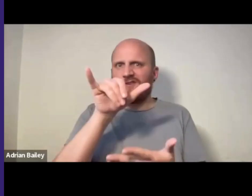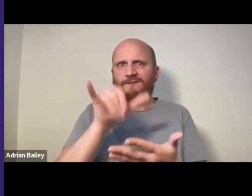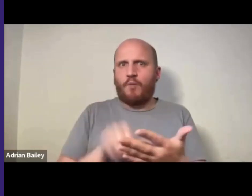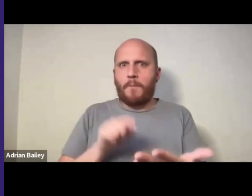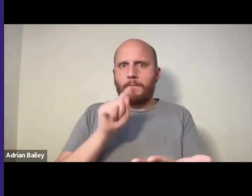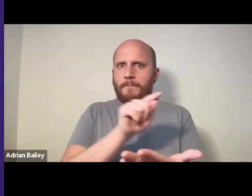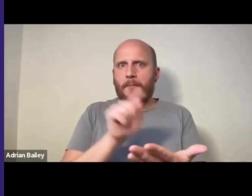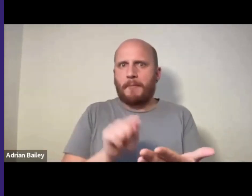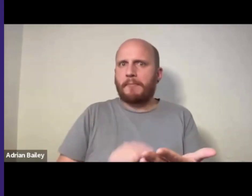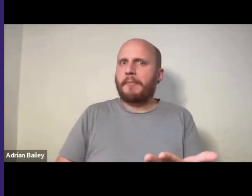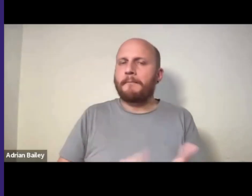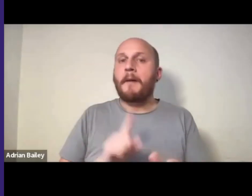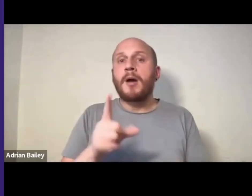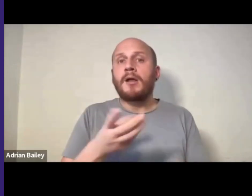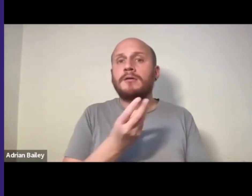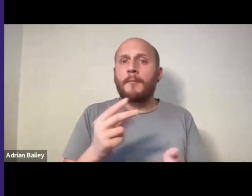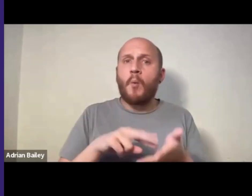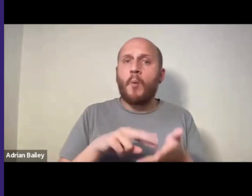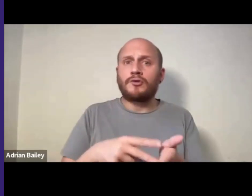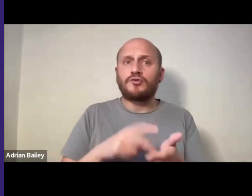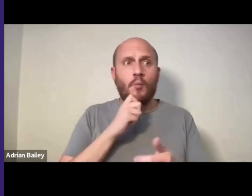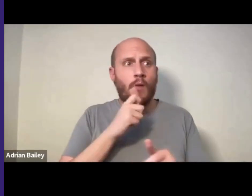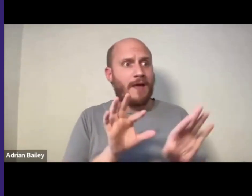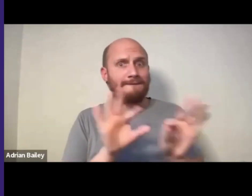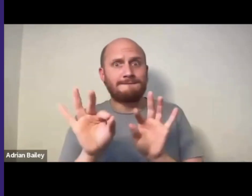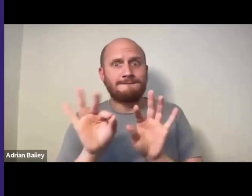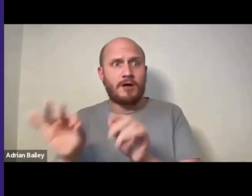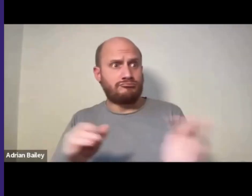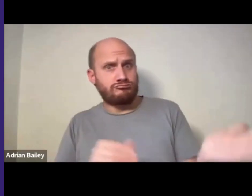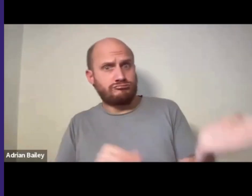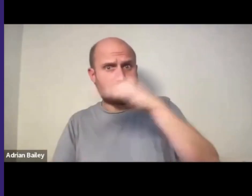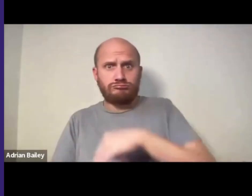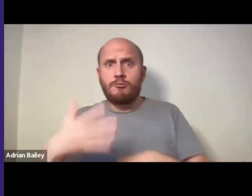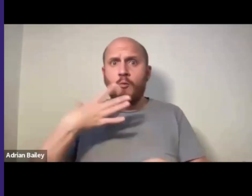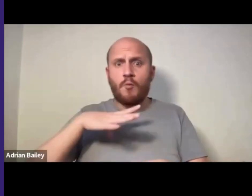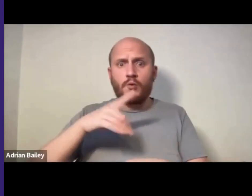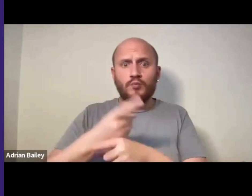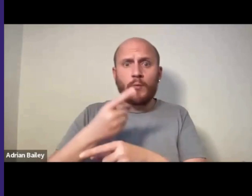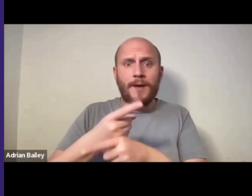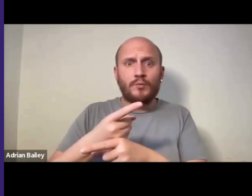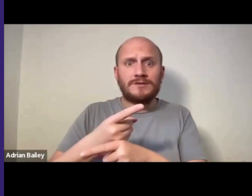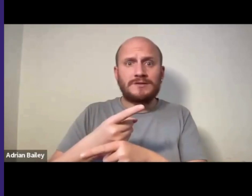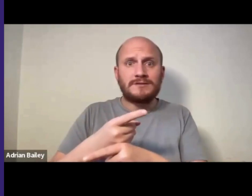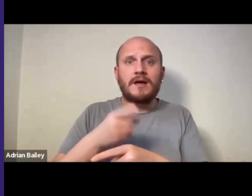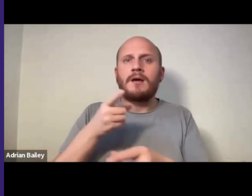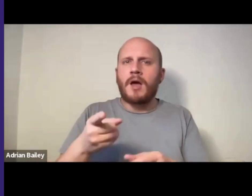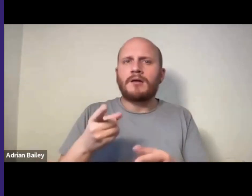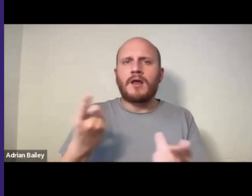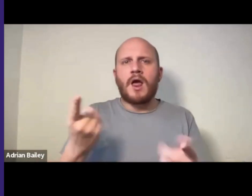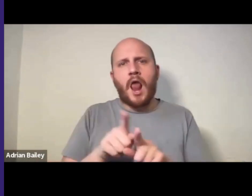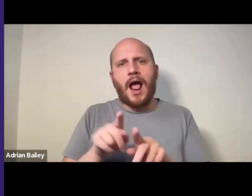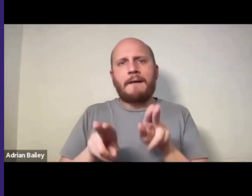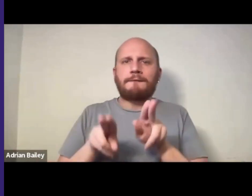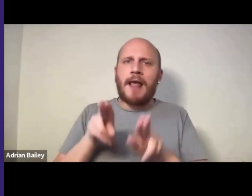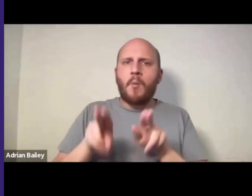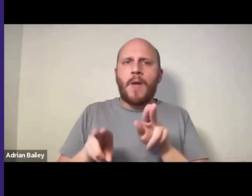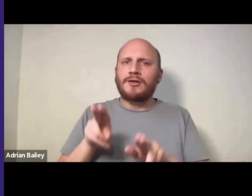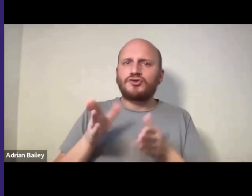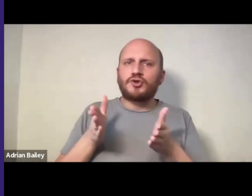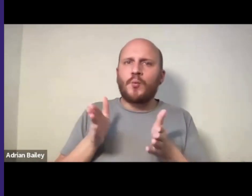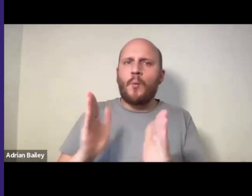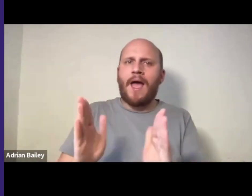some organizations will kind of invite members of the audience to sit down and talk about the work, but that's kind of done in a sort of evaluation-y sort of way as well.